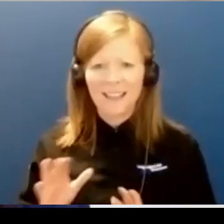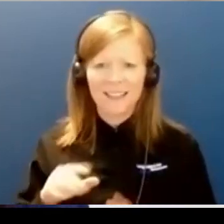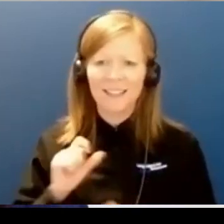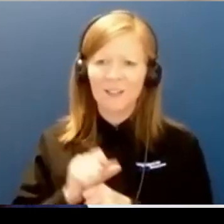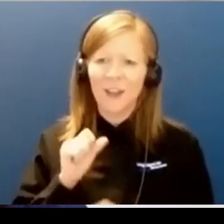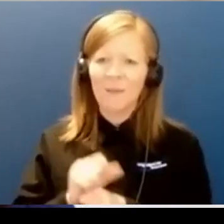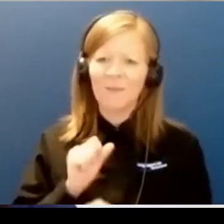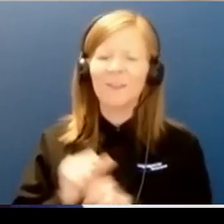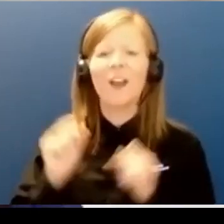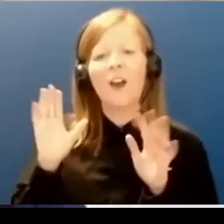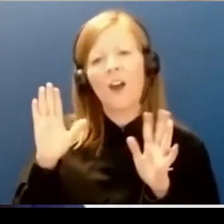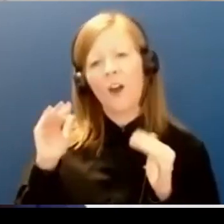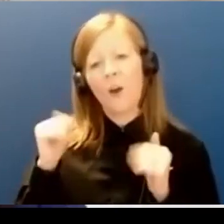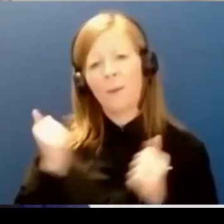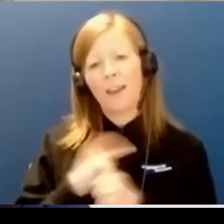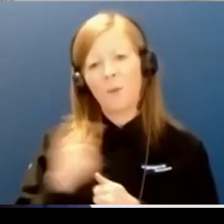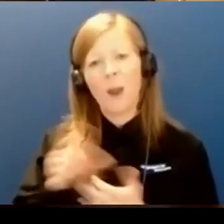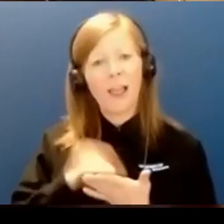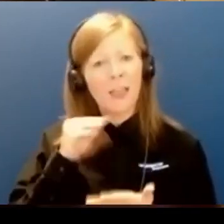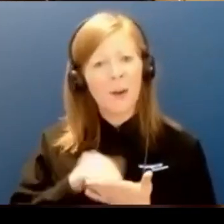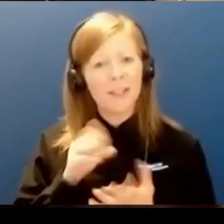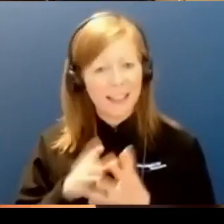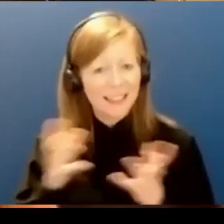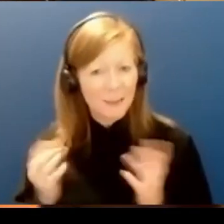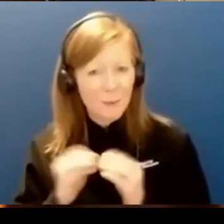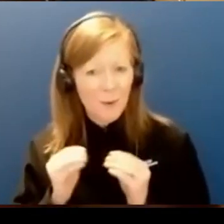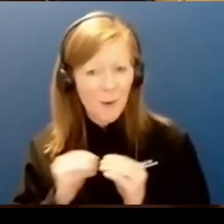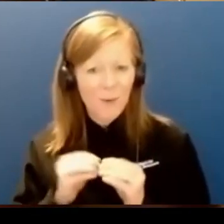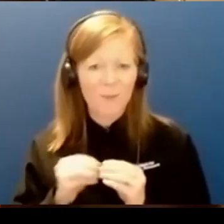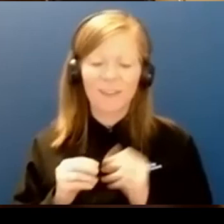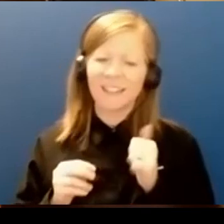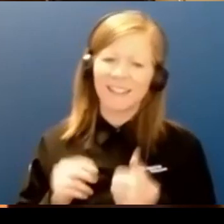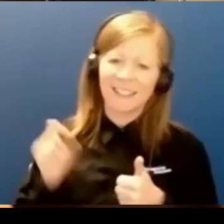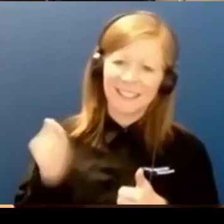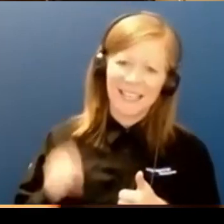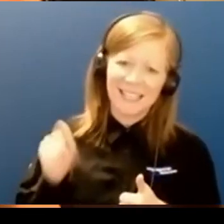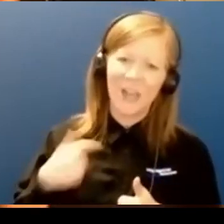learned quite a little bit more. Yes,